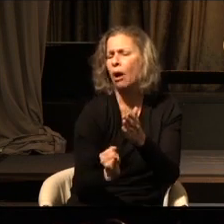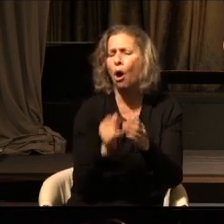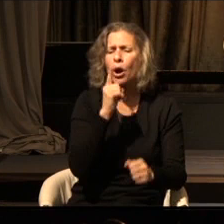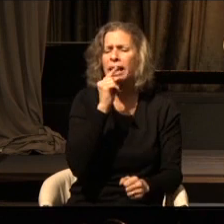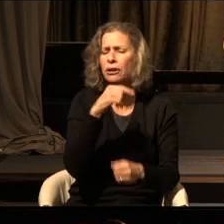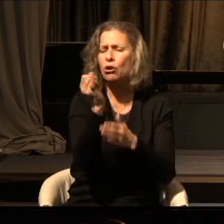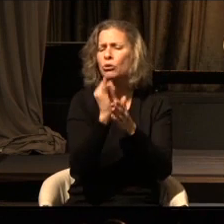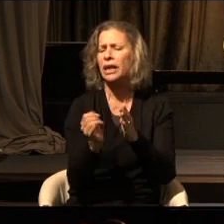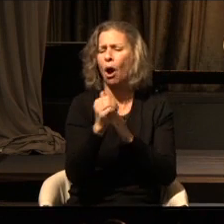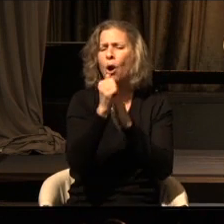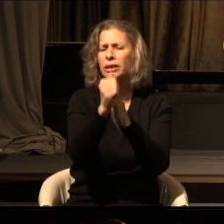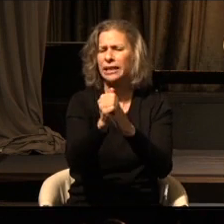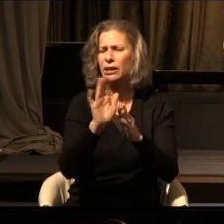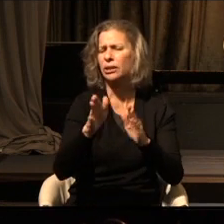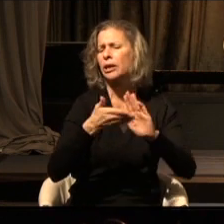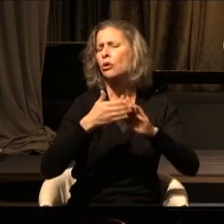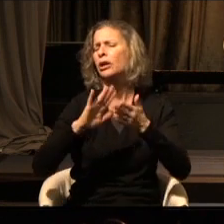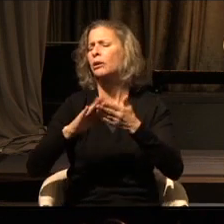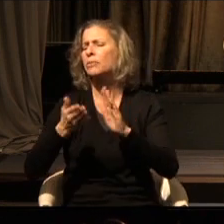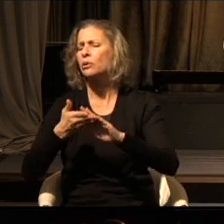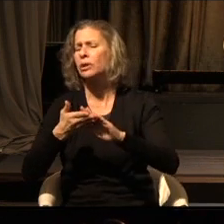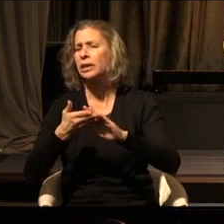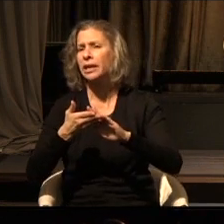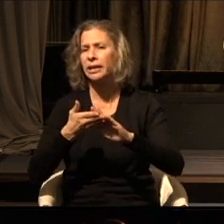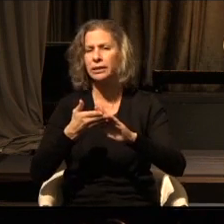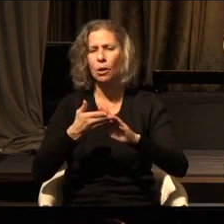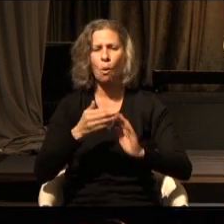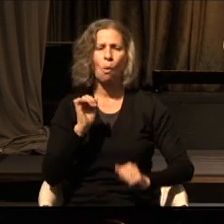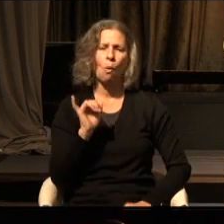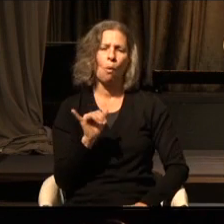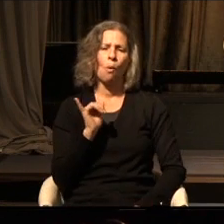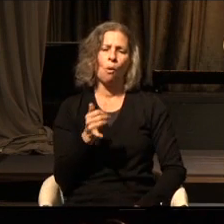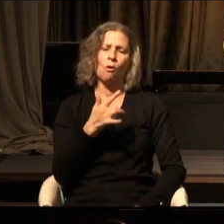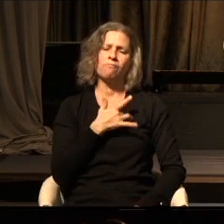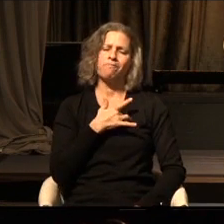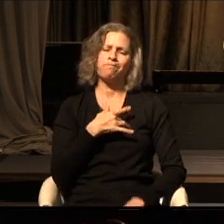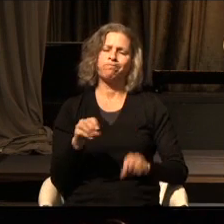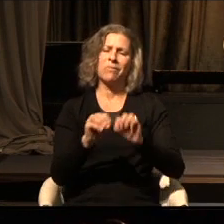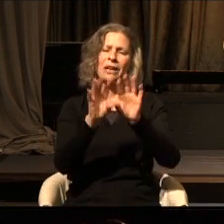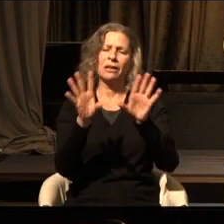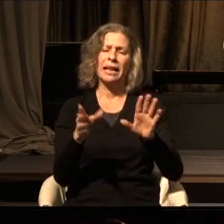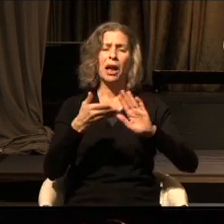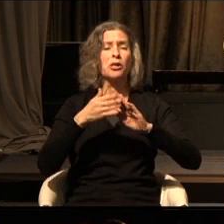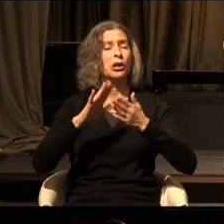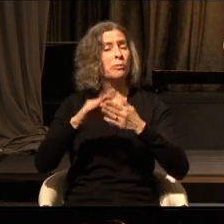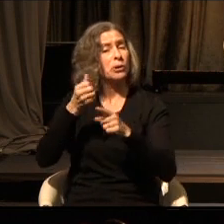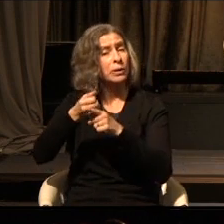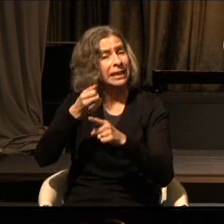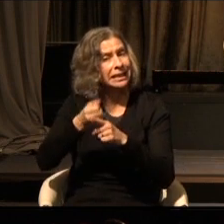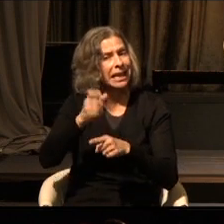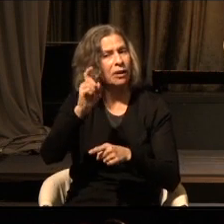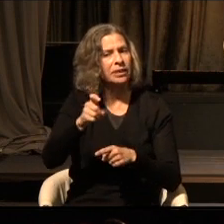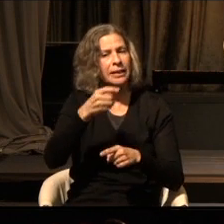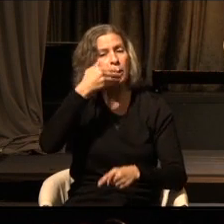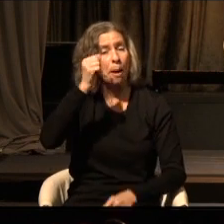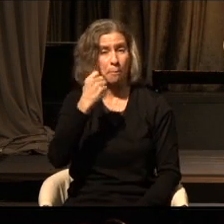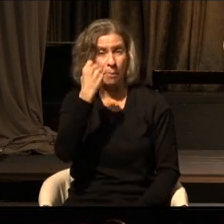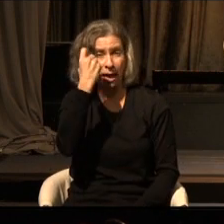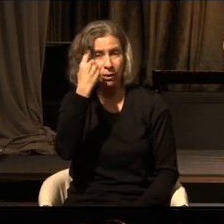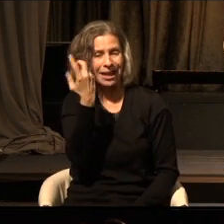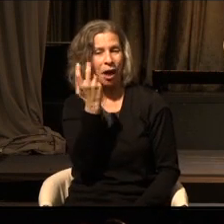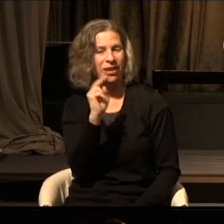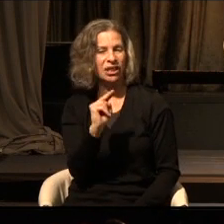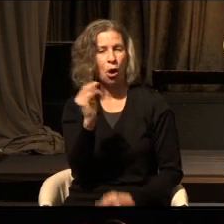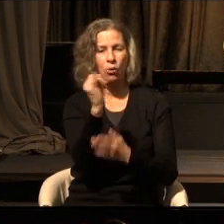arts leaders in the community. What became clear from this conversation was that the community itself needed a better understanding of its own